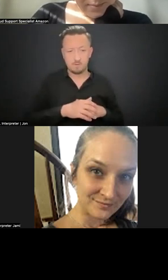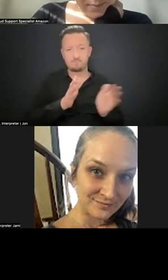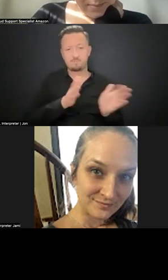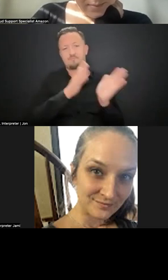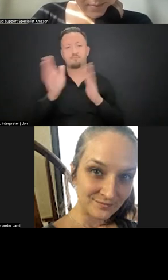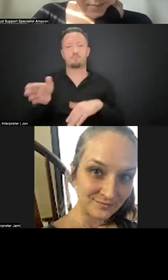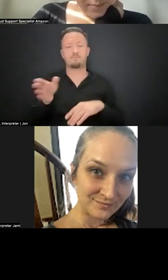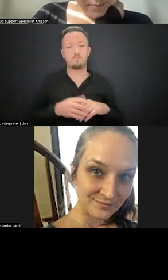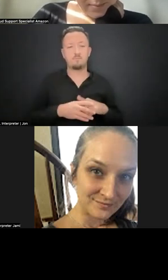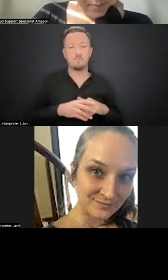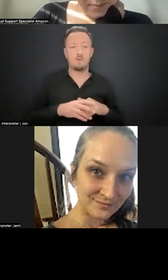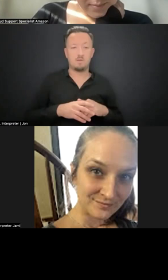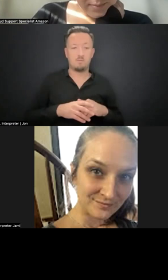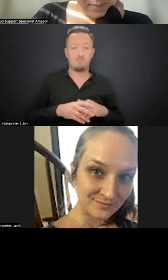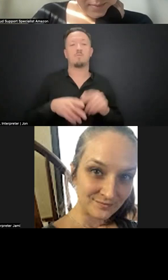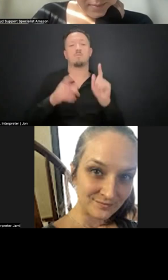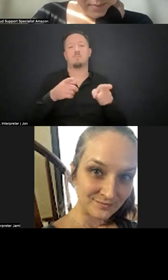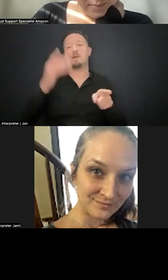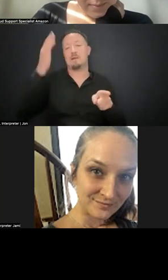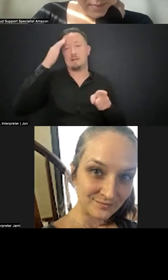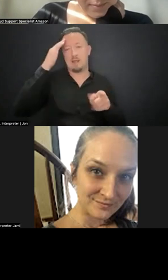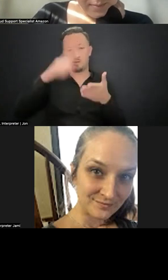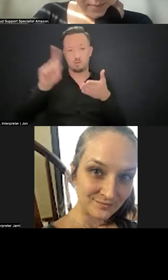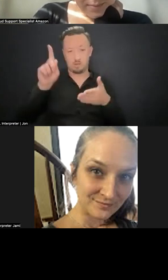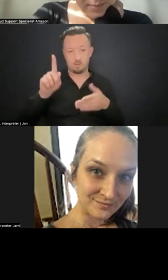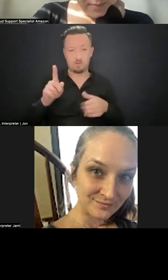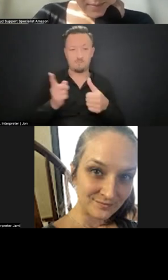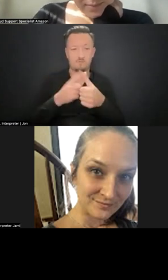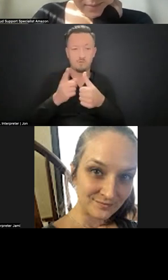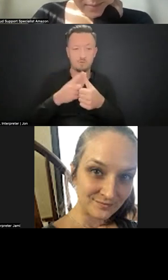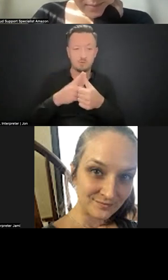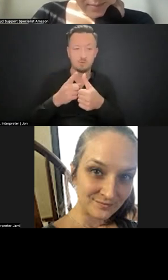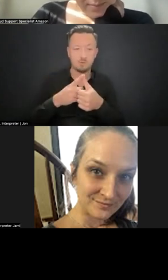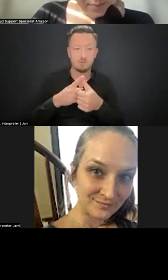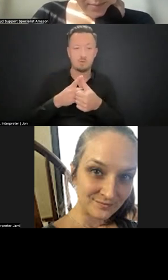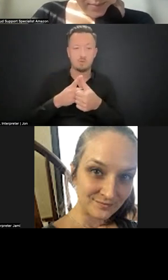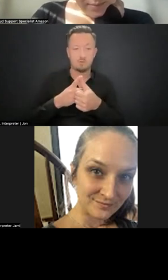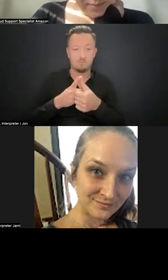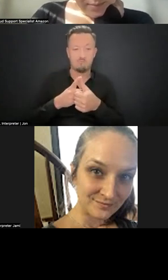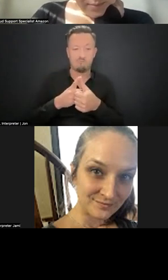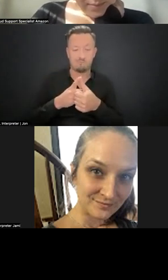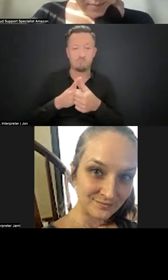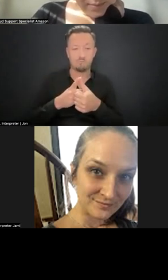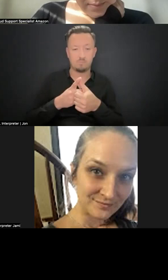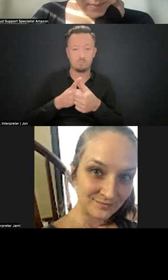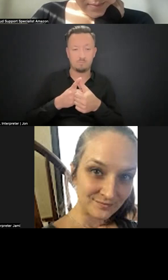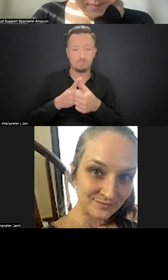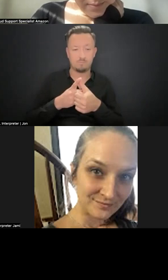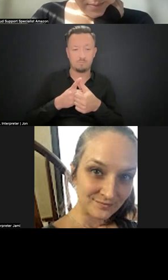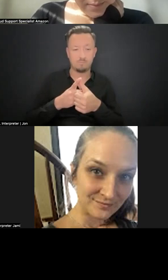this. Let's go to the next slide. There's your knowledge check. First one, Let's all hone in on